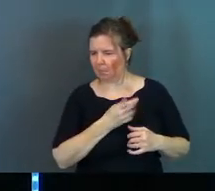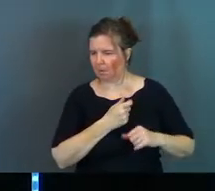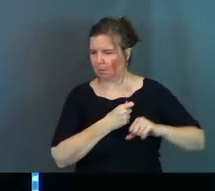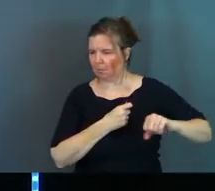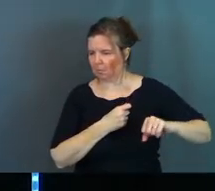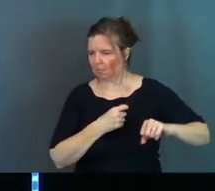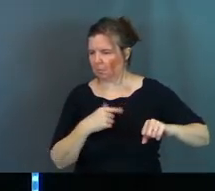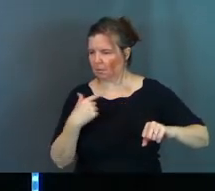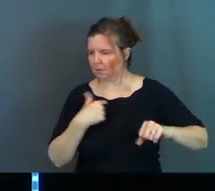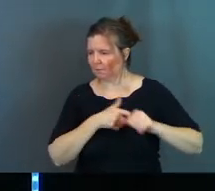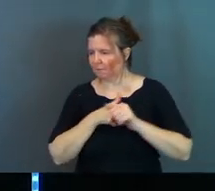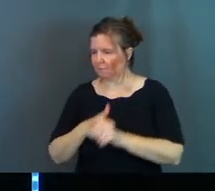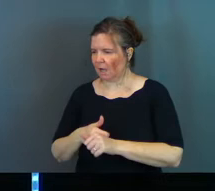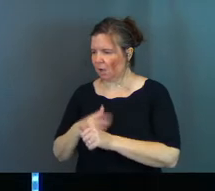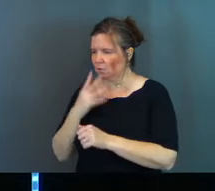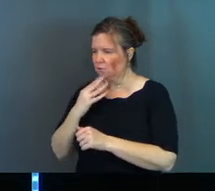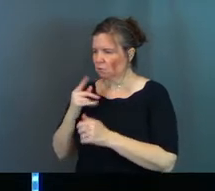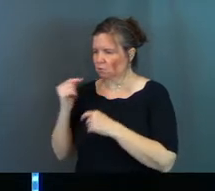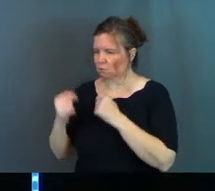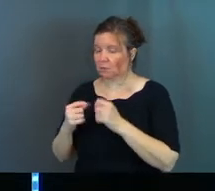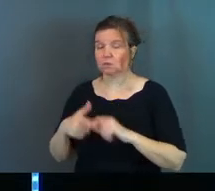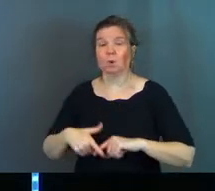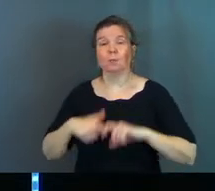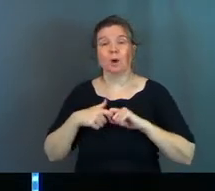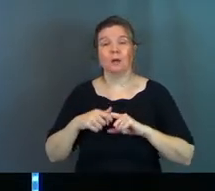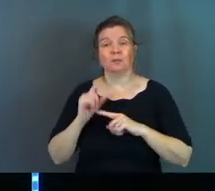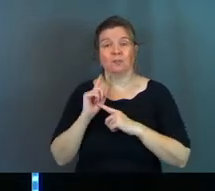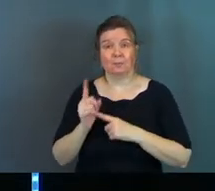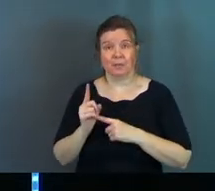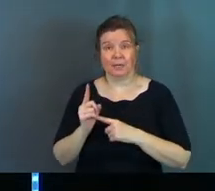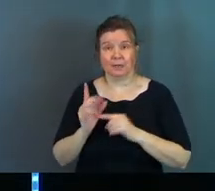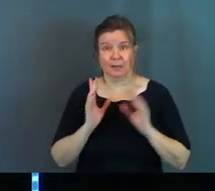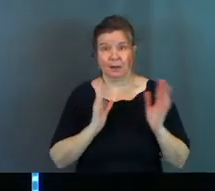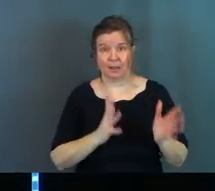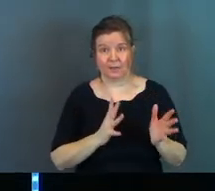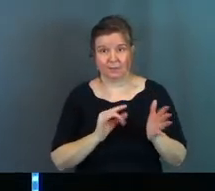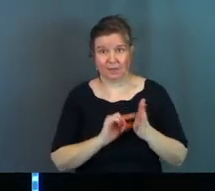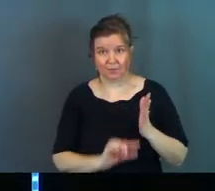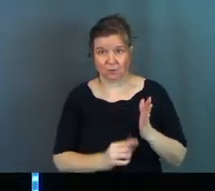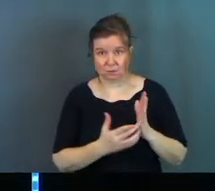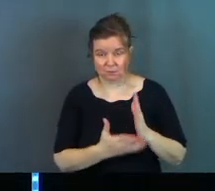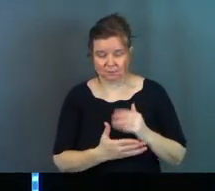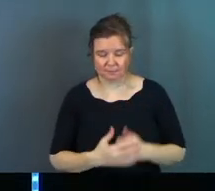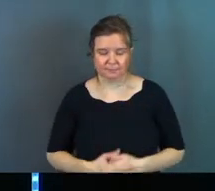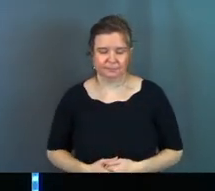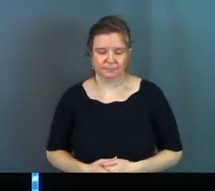trying to make these Gentiles follow the Jewish traditions? If we could pause there real quick, leave that verse up.